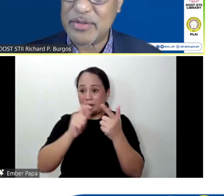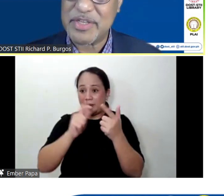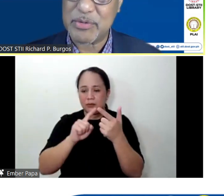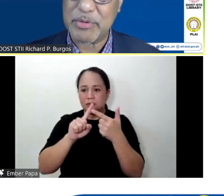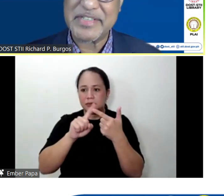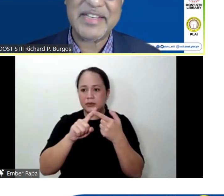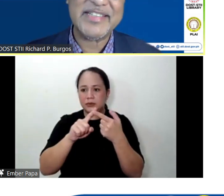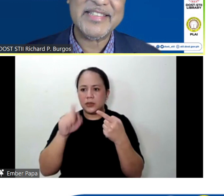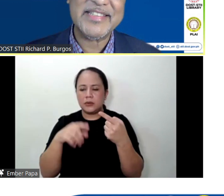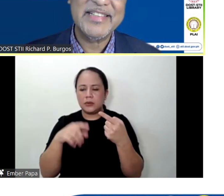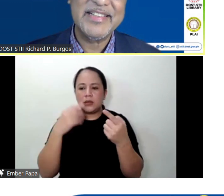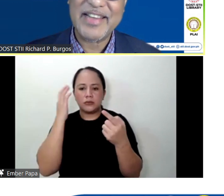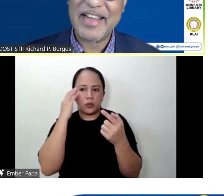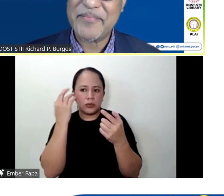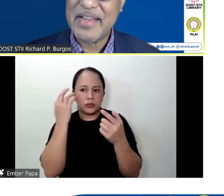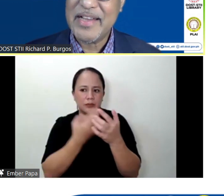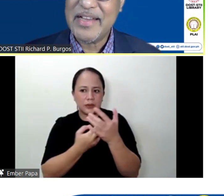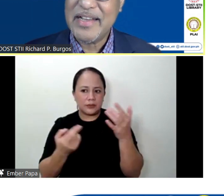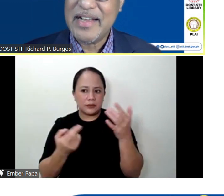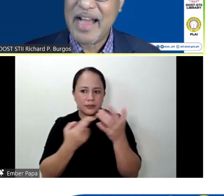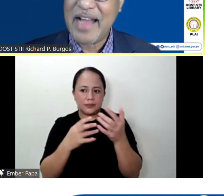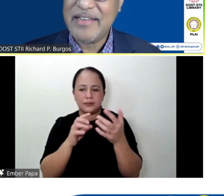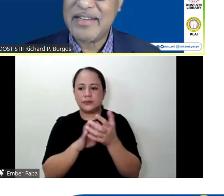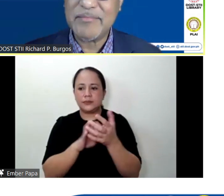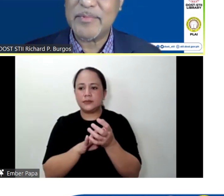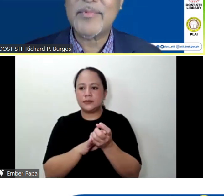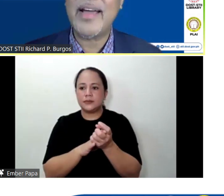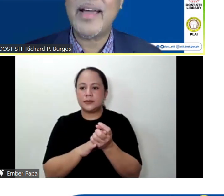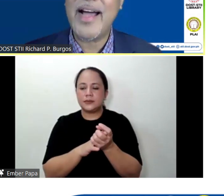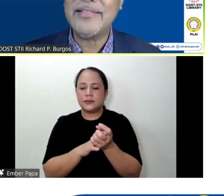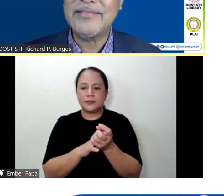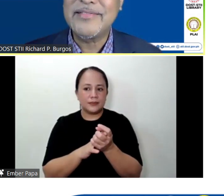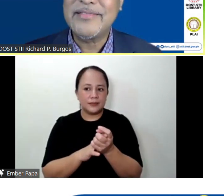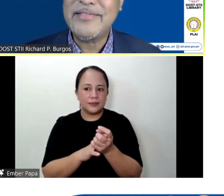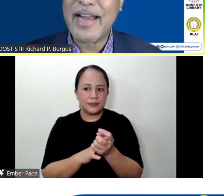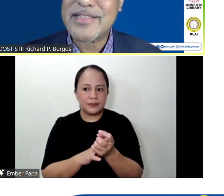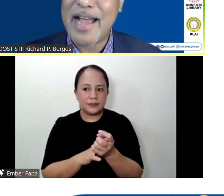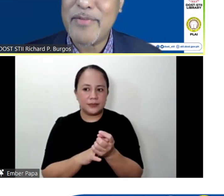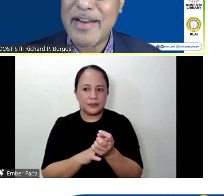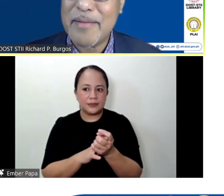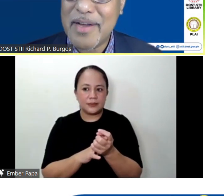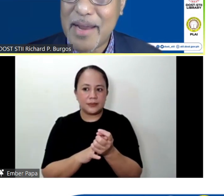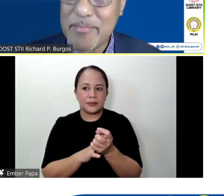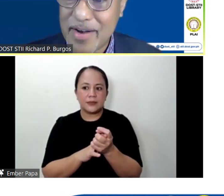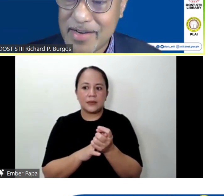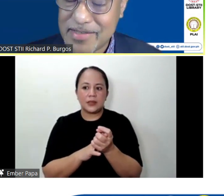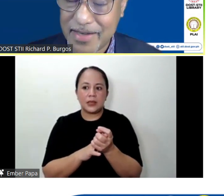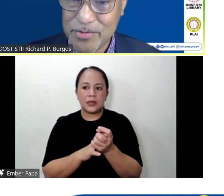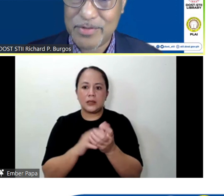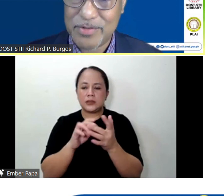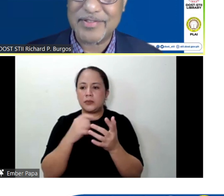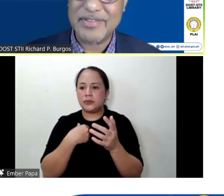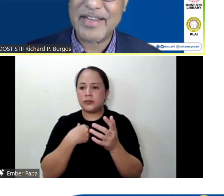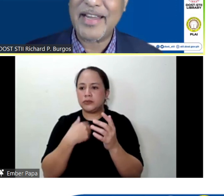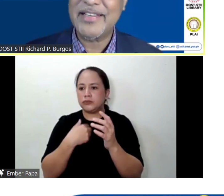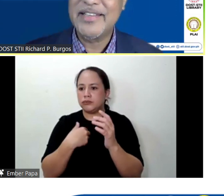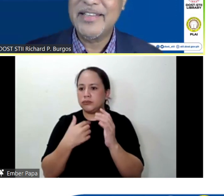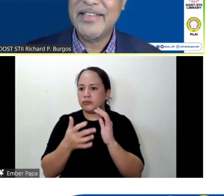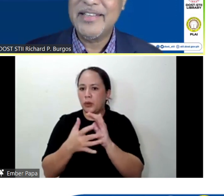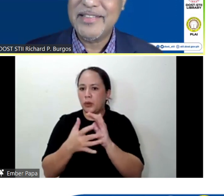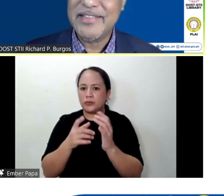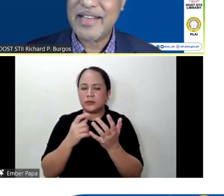subject resources, okay? And kailangan tech-savvy rin ang mga librarians ngayon,